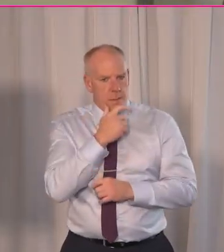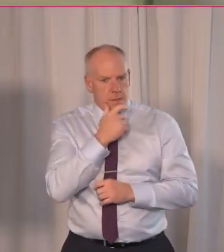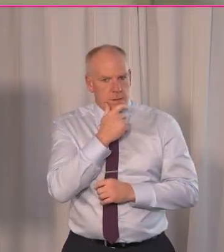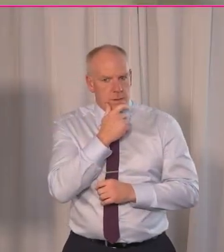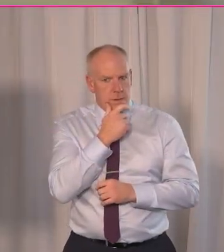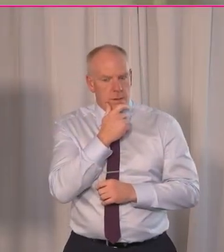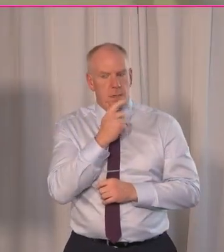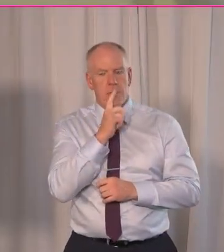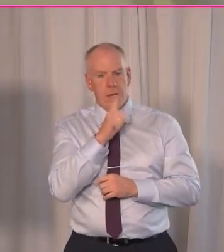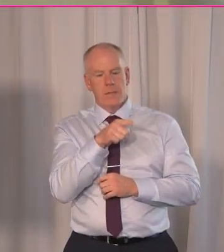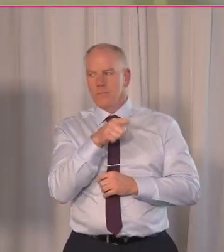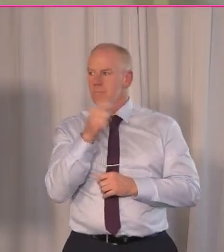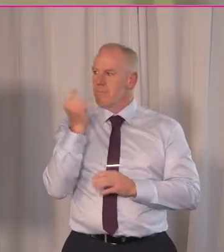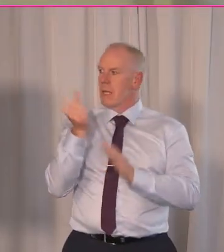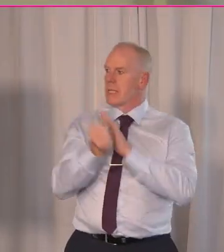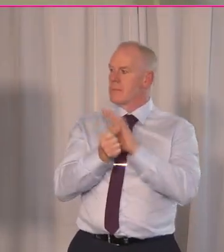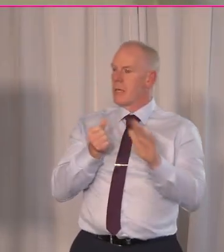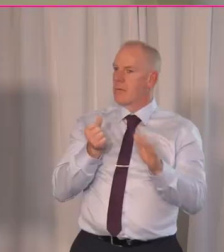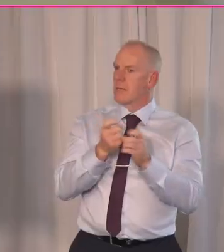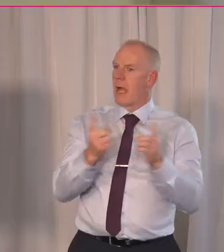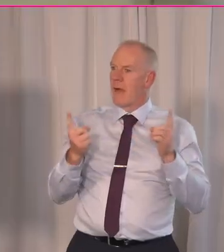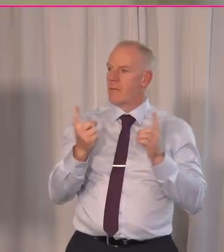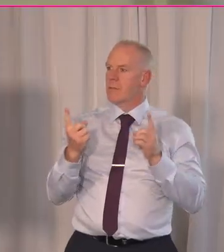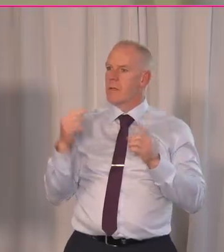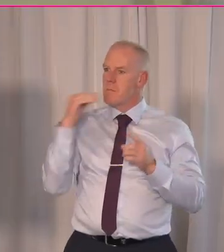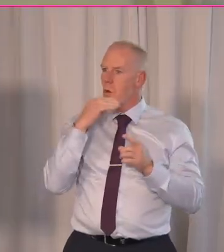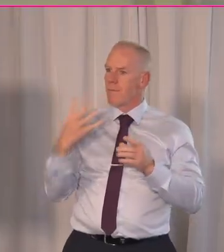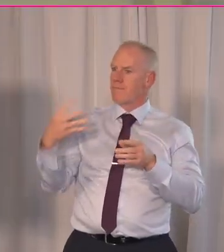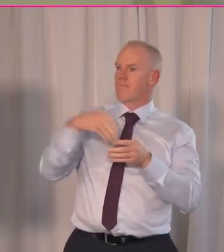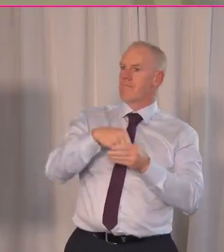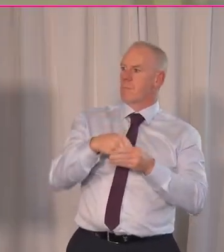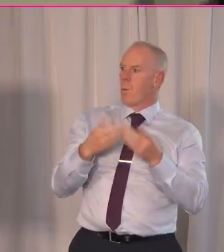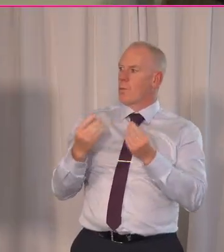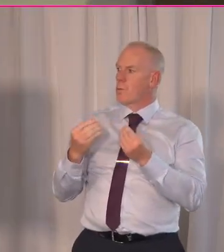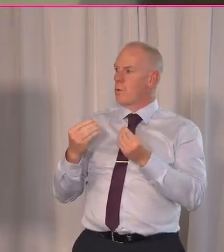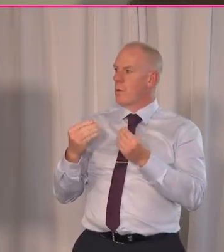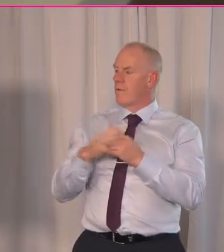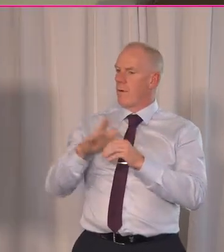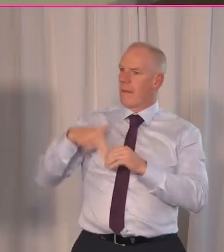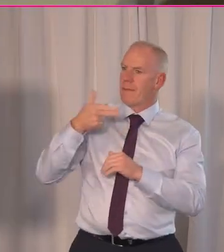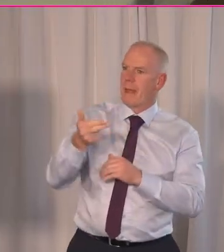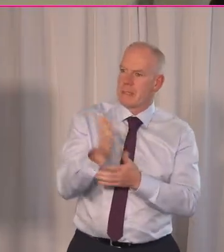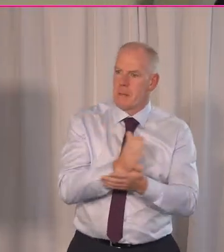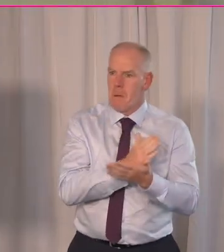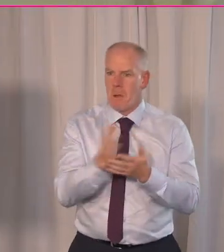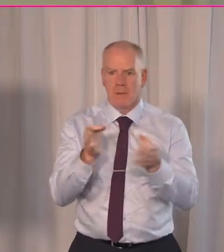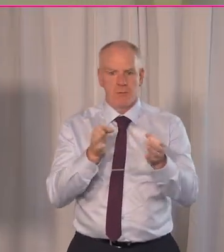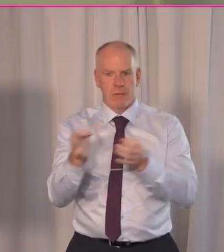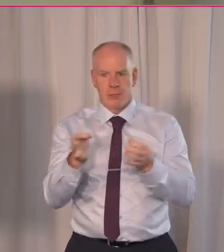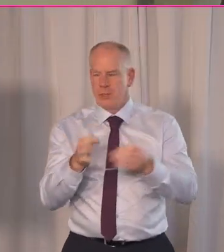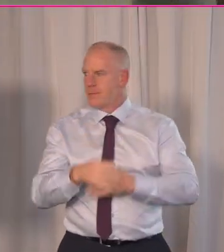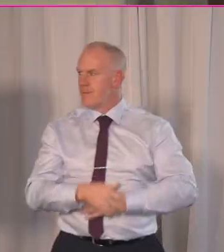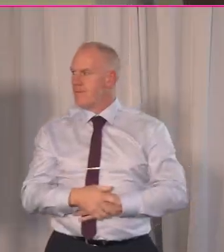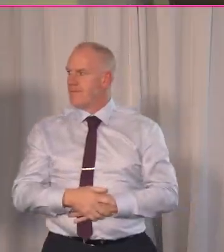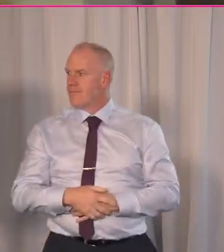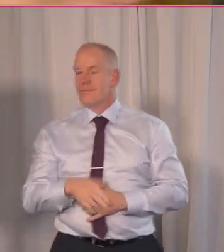women's experiences are central to what we look at for the next stage of the strategy.